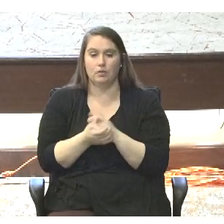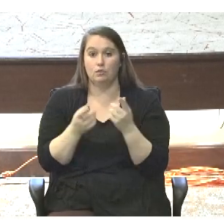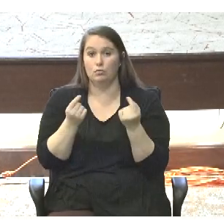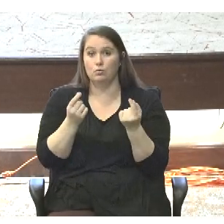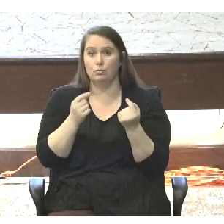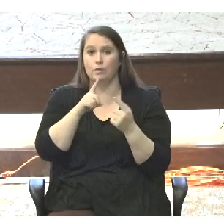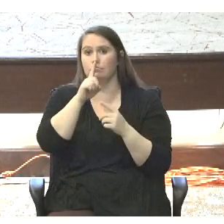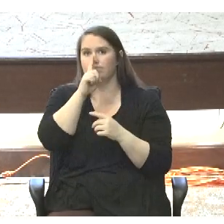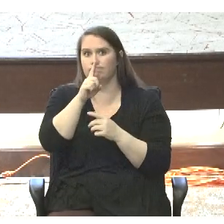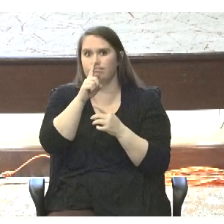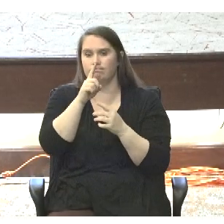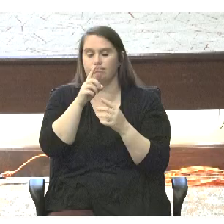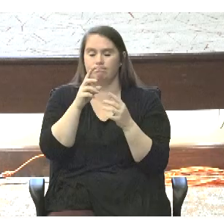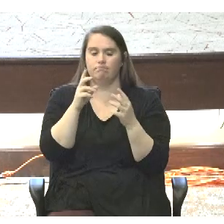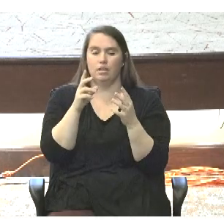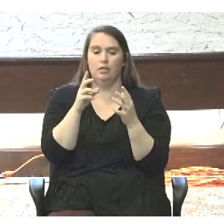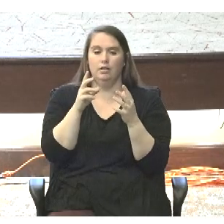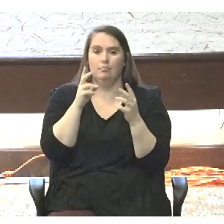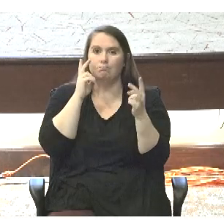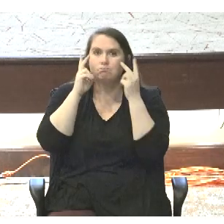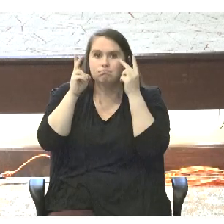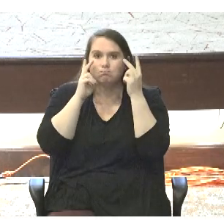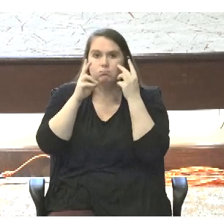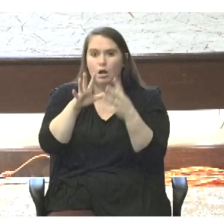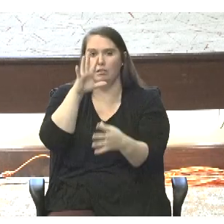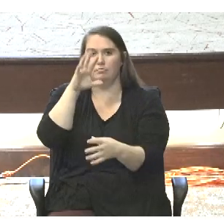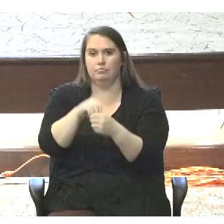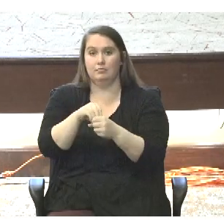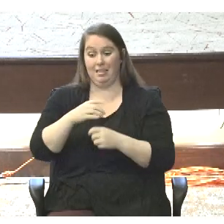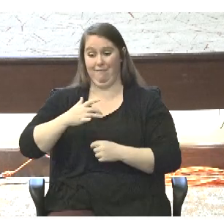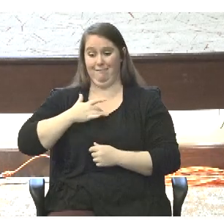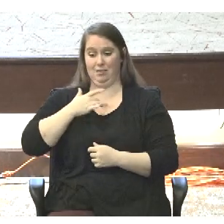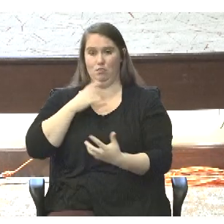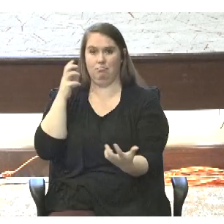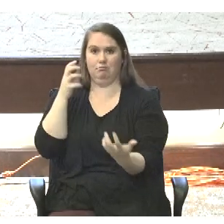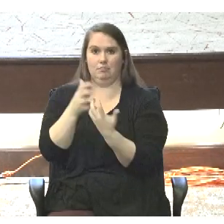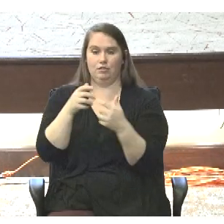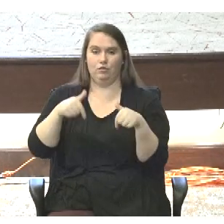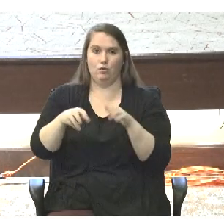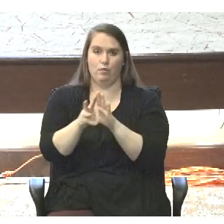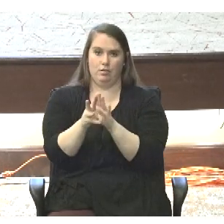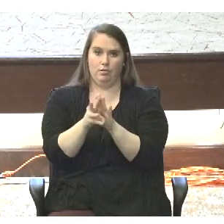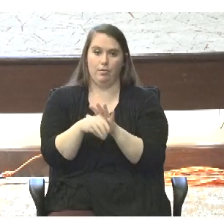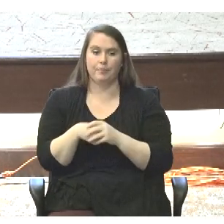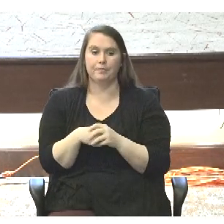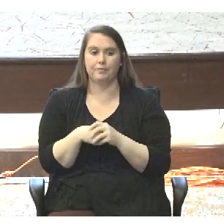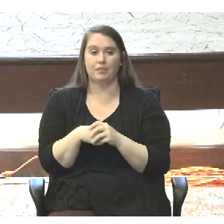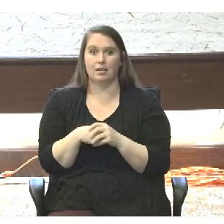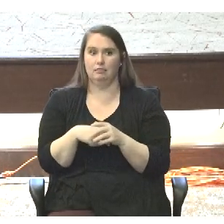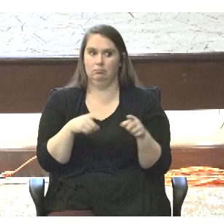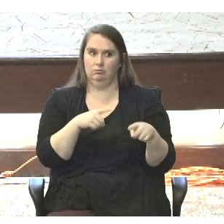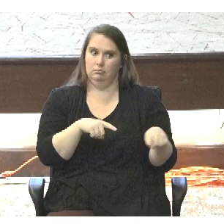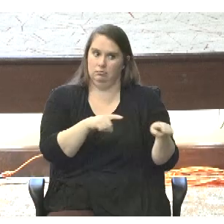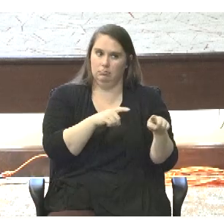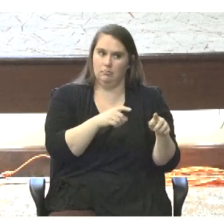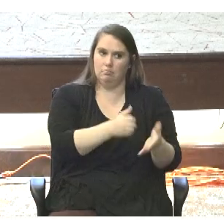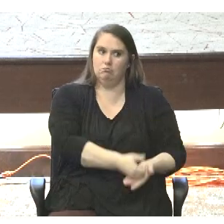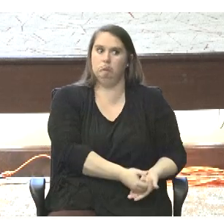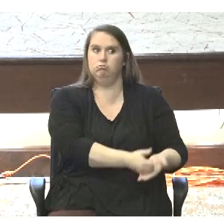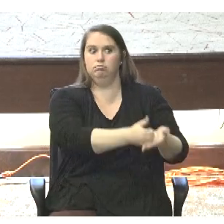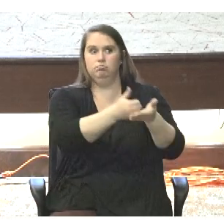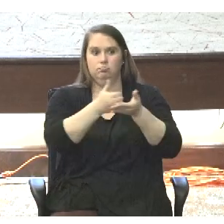that feel representative of Waco, and those internal and external stakeholders have been a big help in helping us